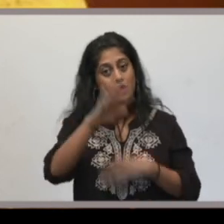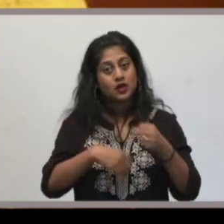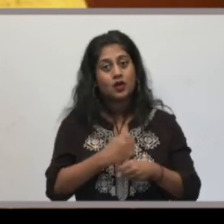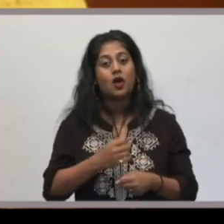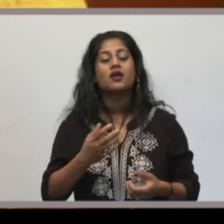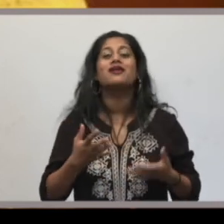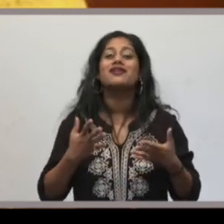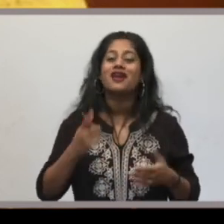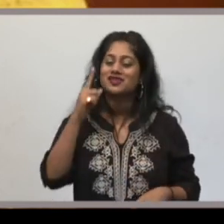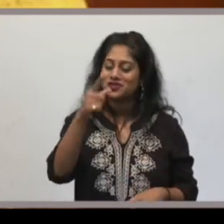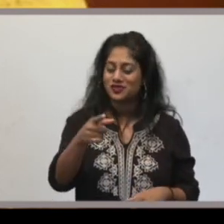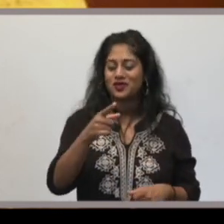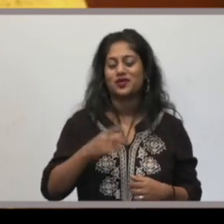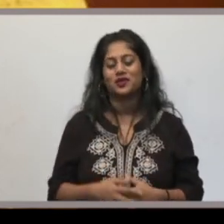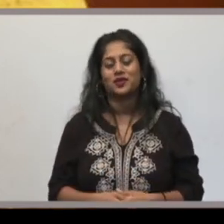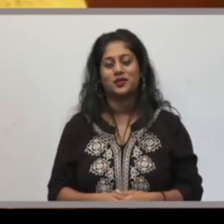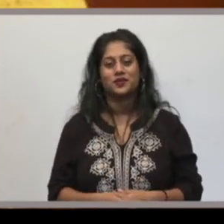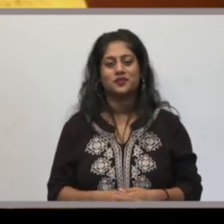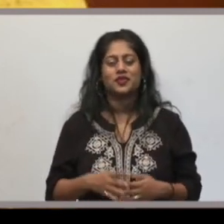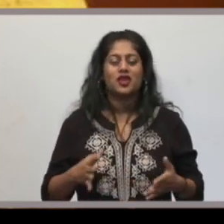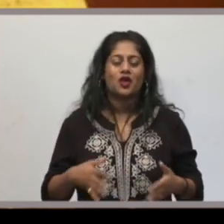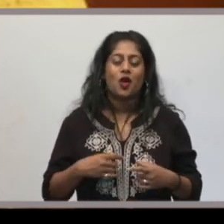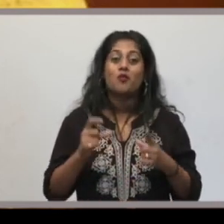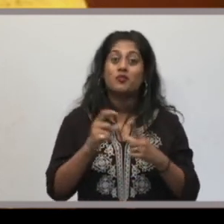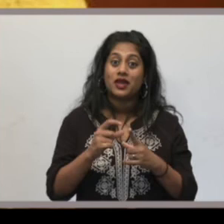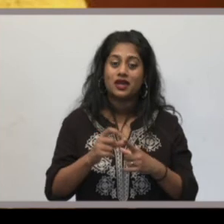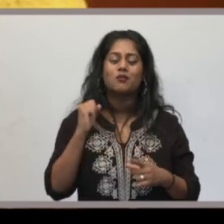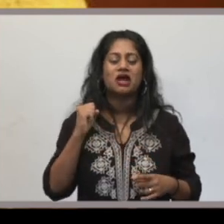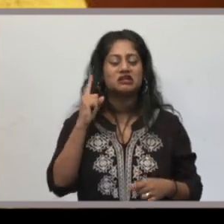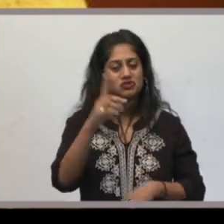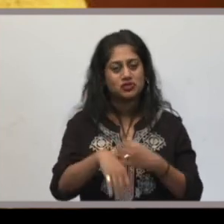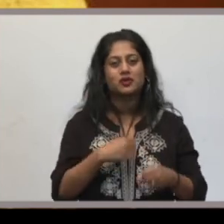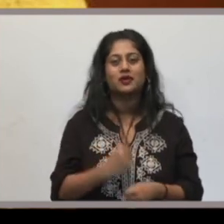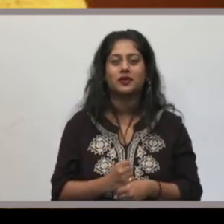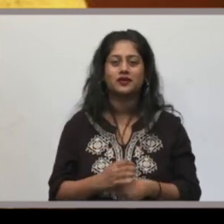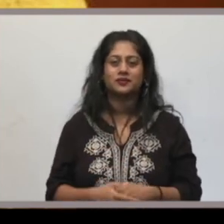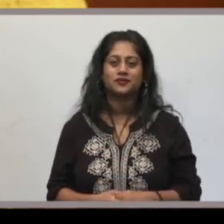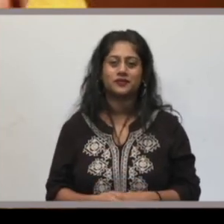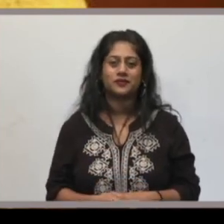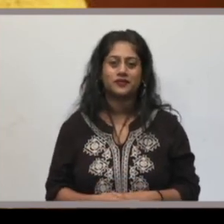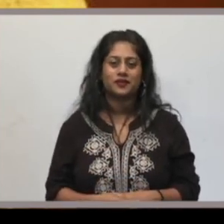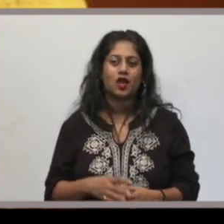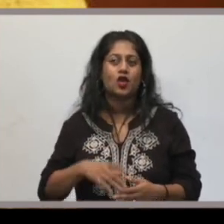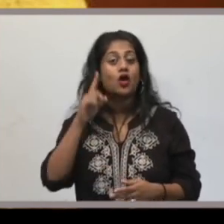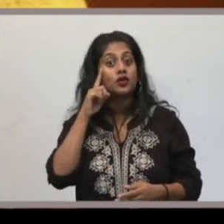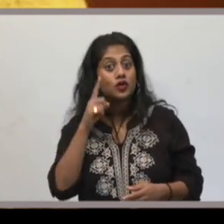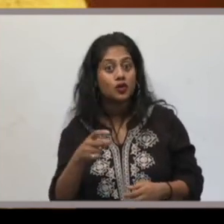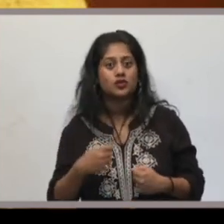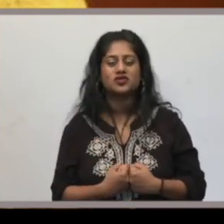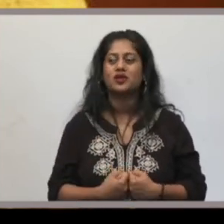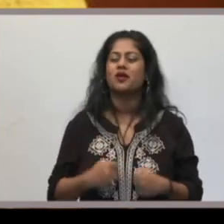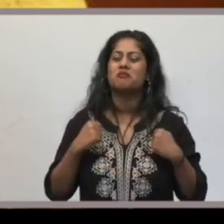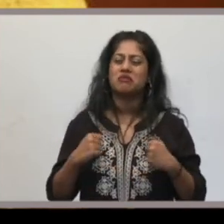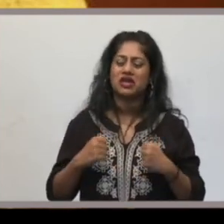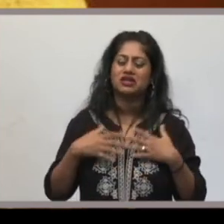God cares and your pain matters to God. He is aware of the frustration in your